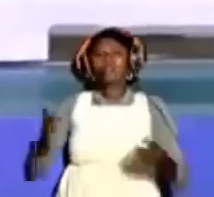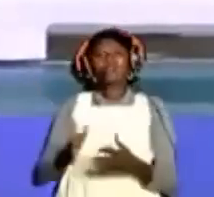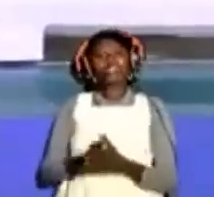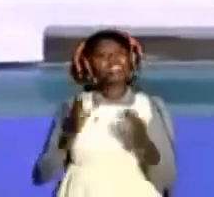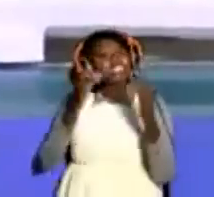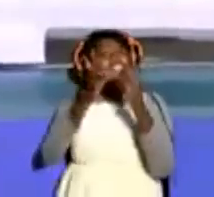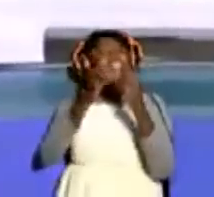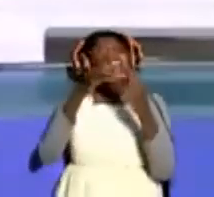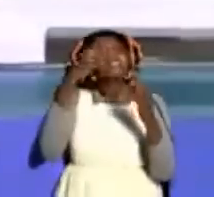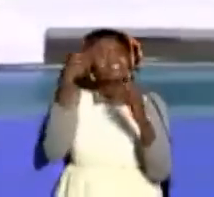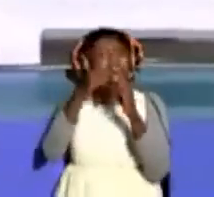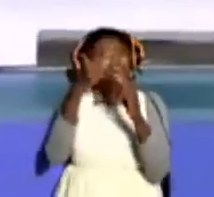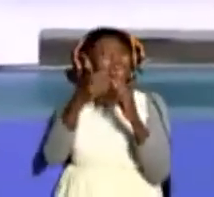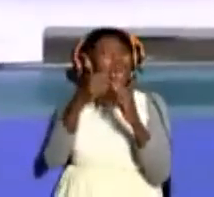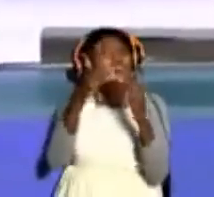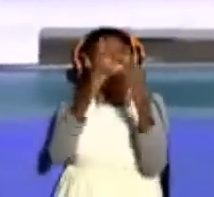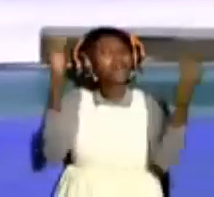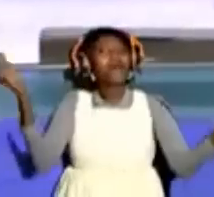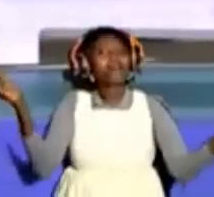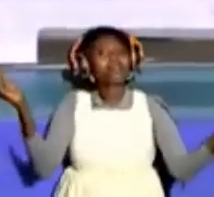What's the meaning of the word depart?